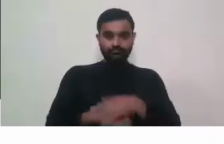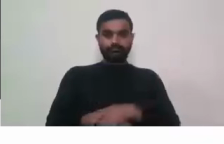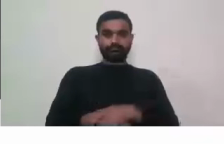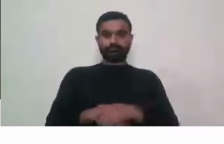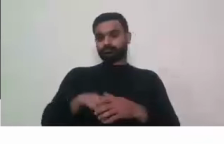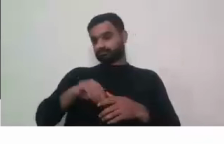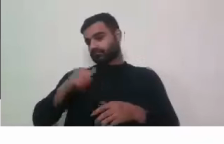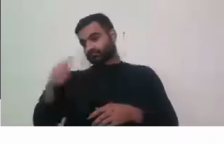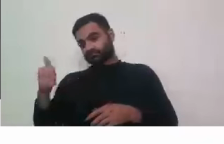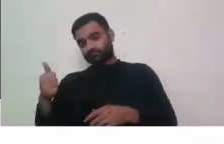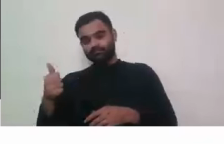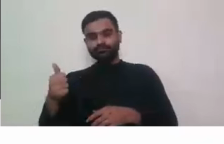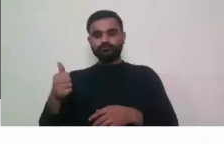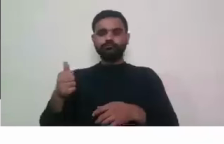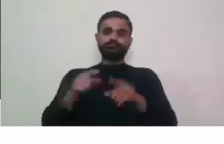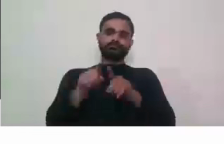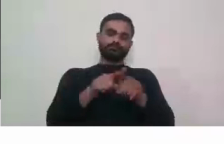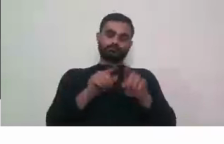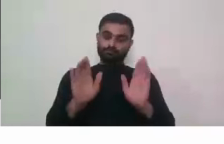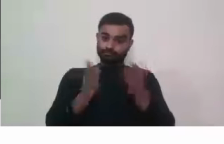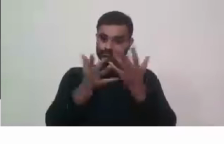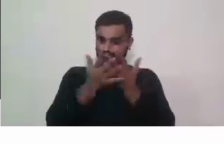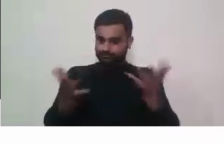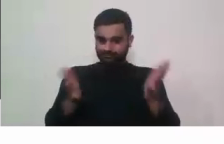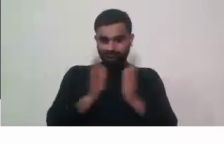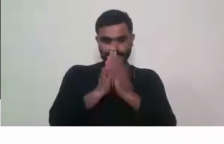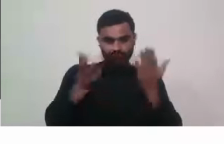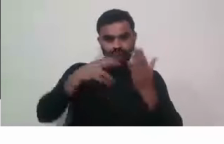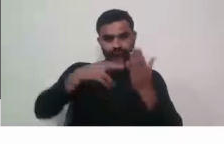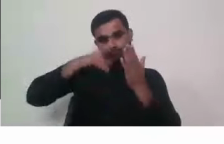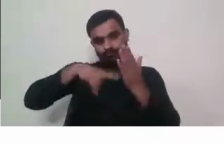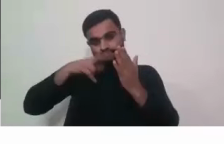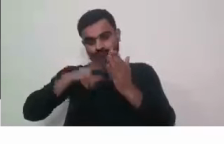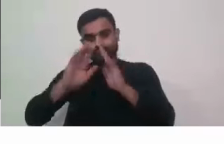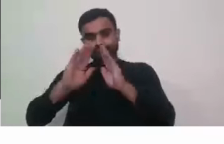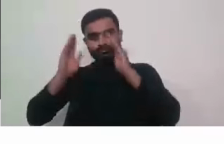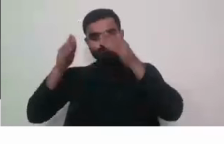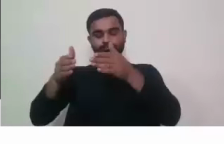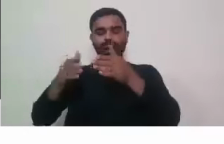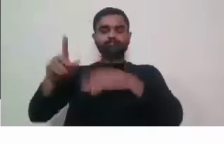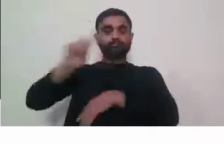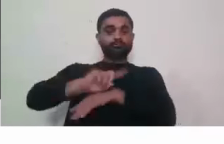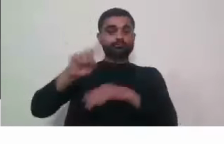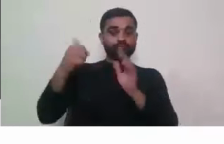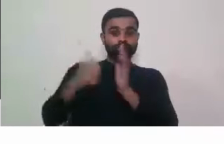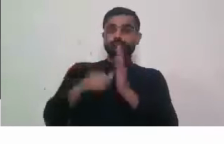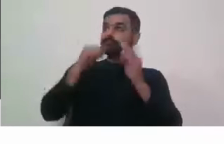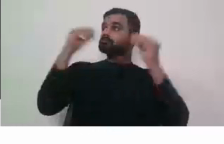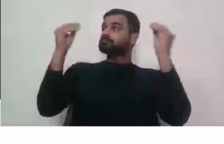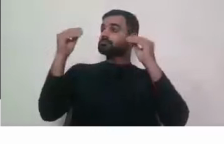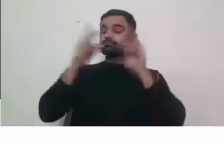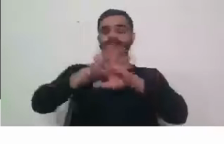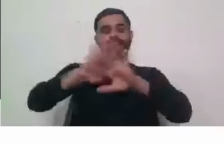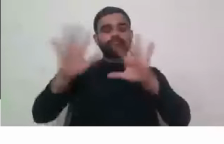other things like labeling things, handbooks, reading corner, day, month, weather, season, all these